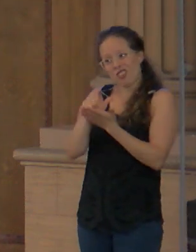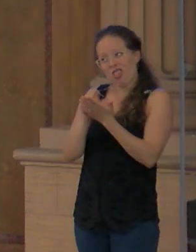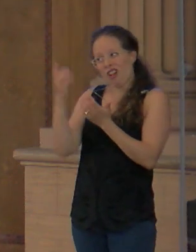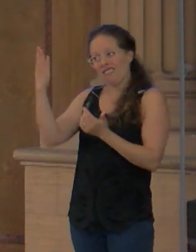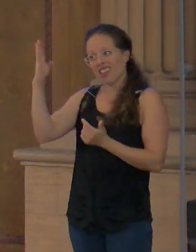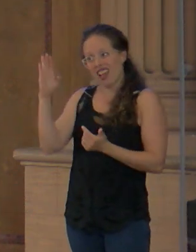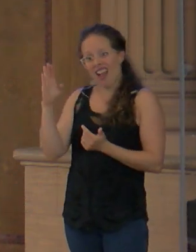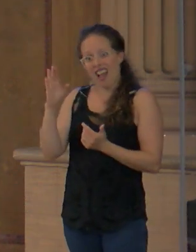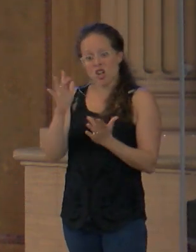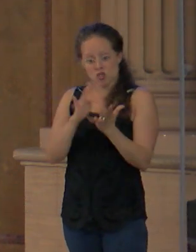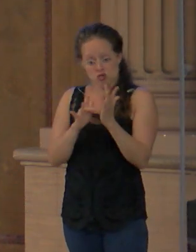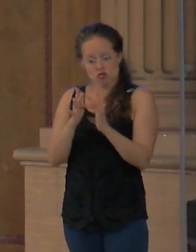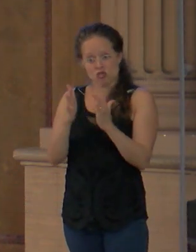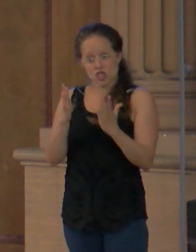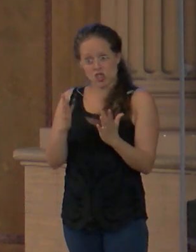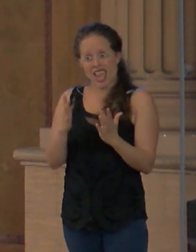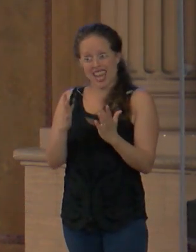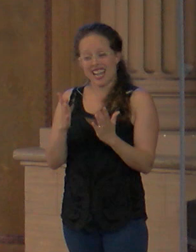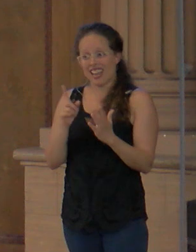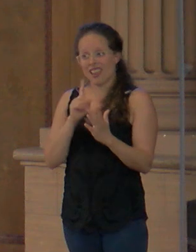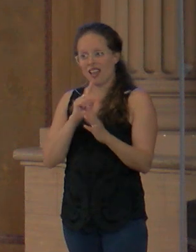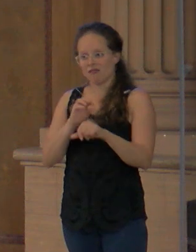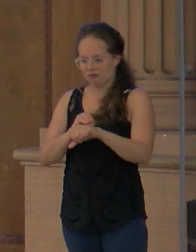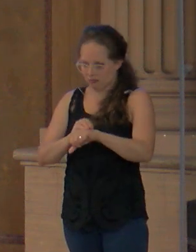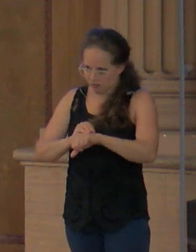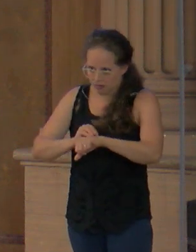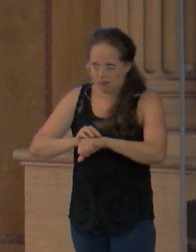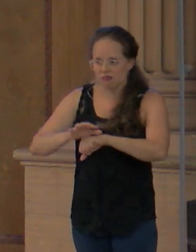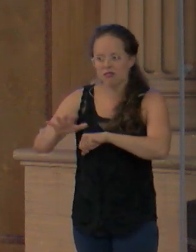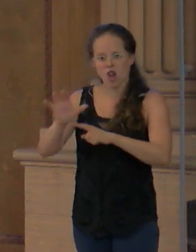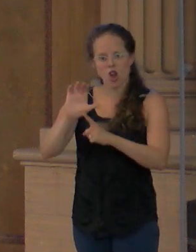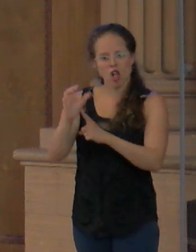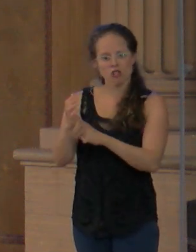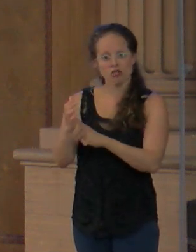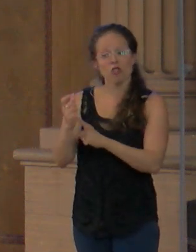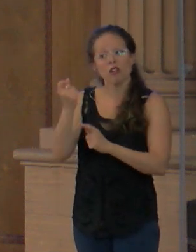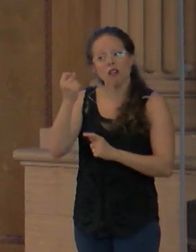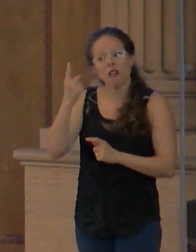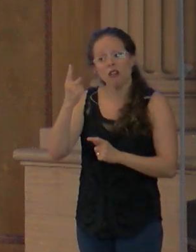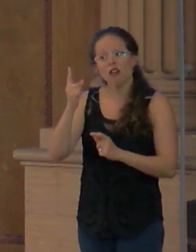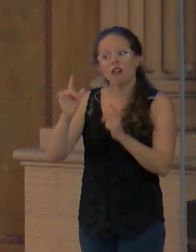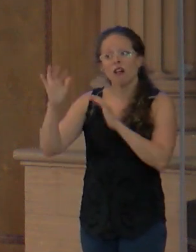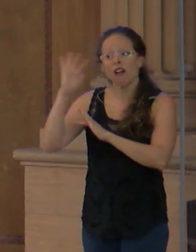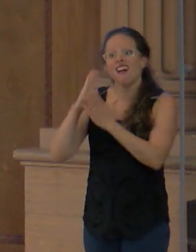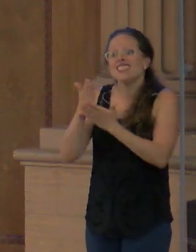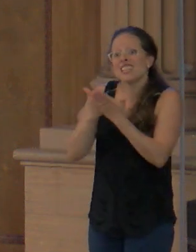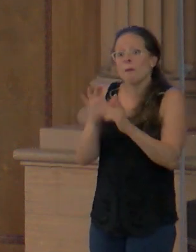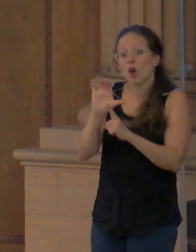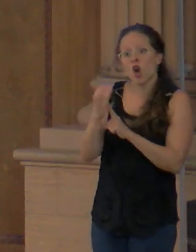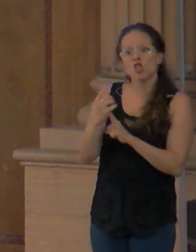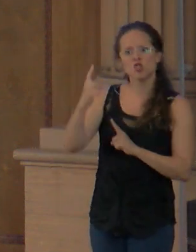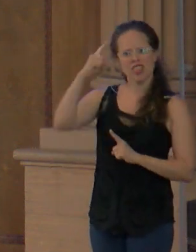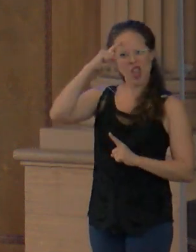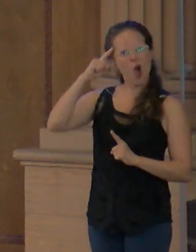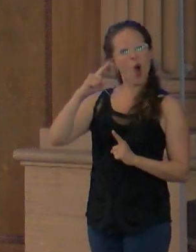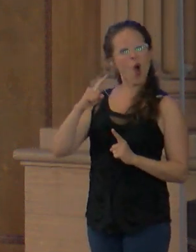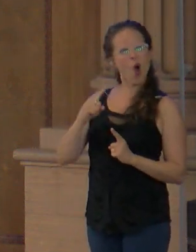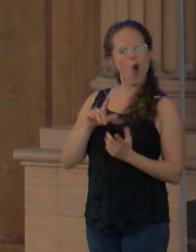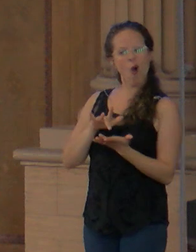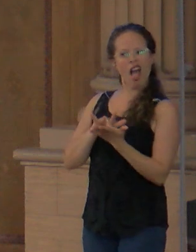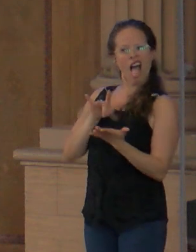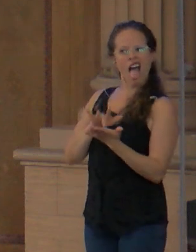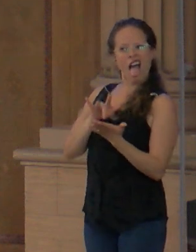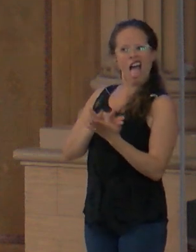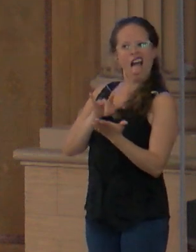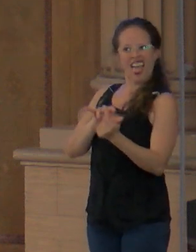culture. There are cultures where it's considered a positive good to rip people off, especially if they're not really in your group. Like if you could show